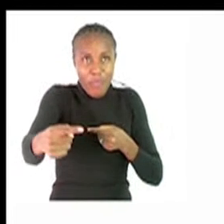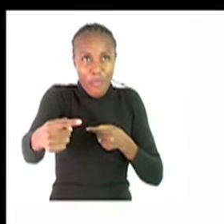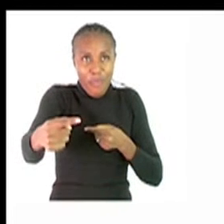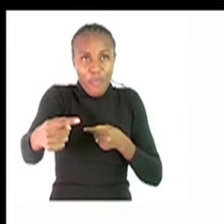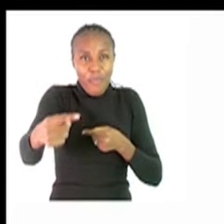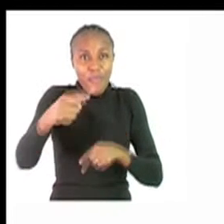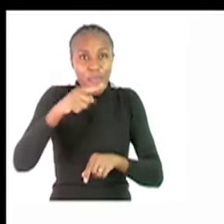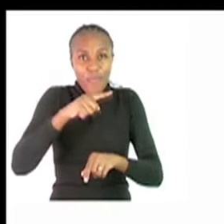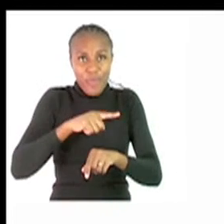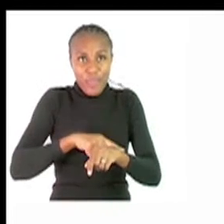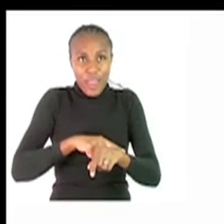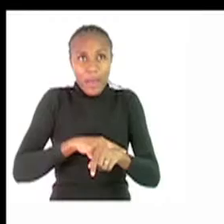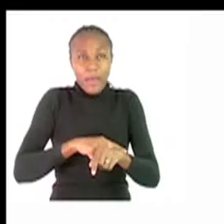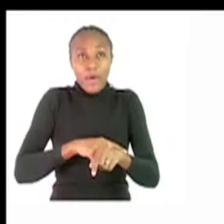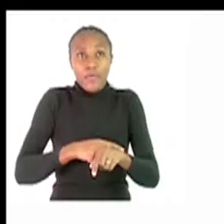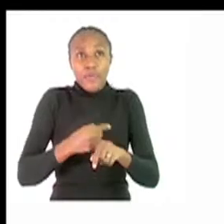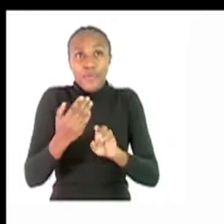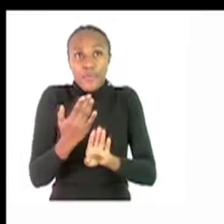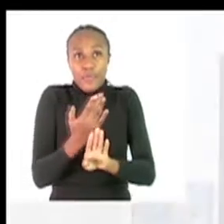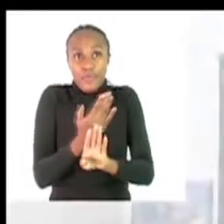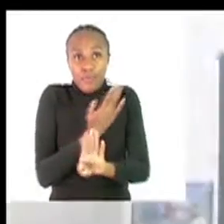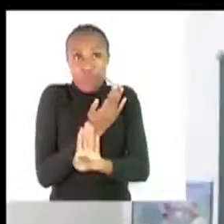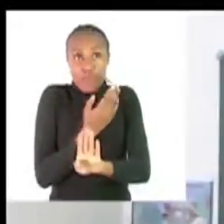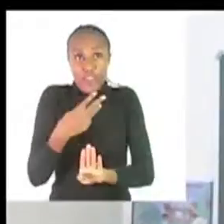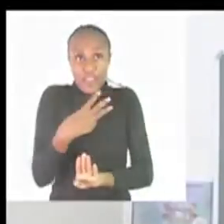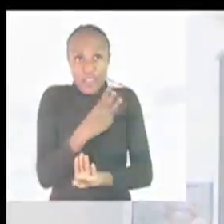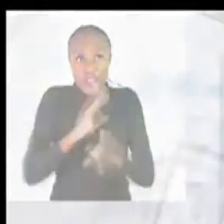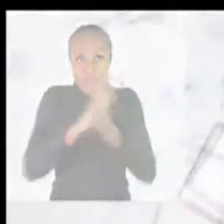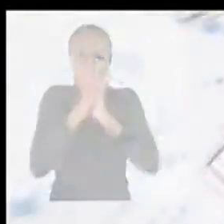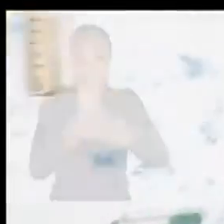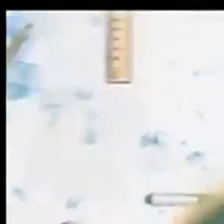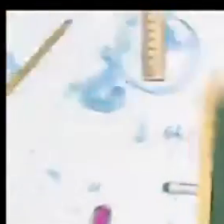to prevent it from becoming AIDS.